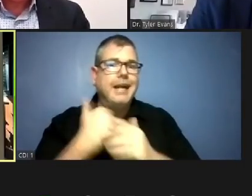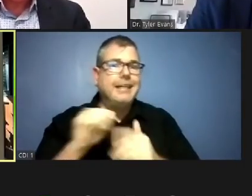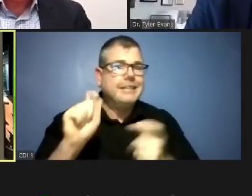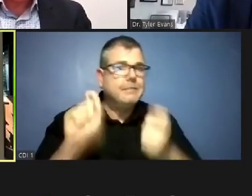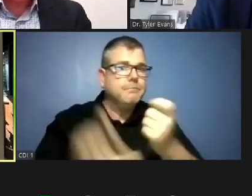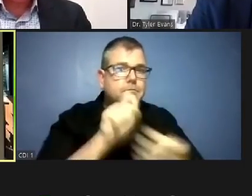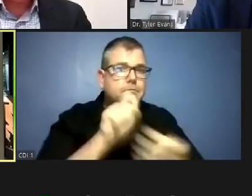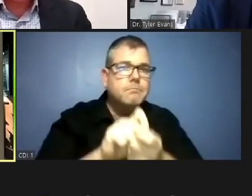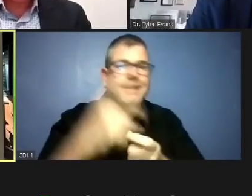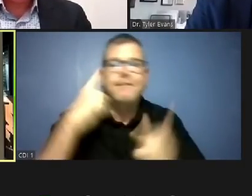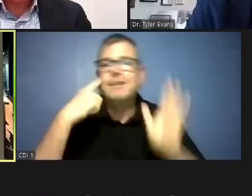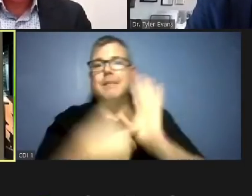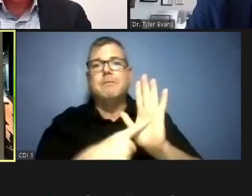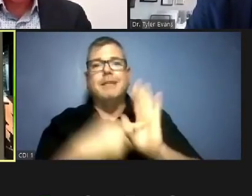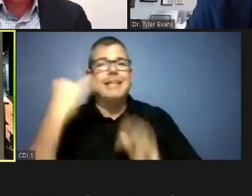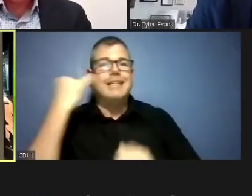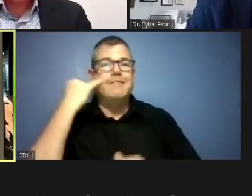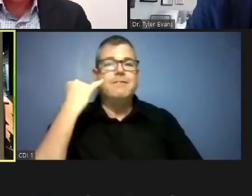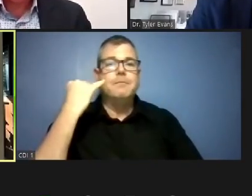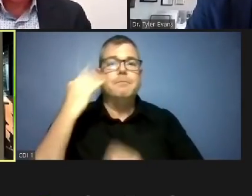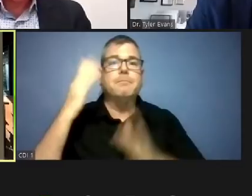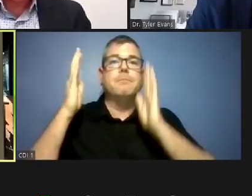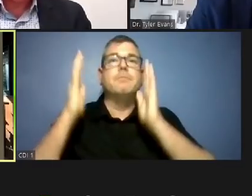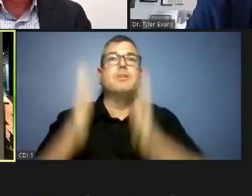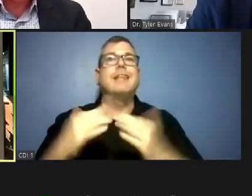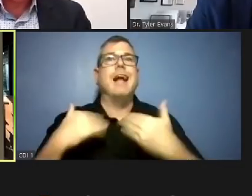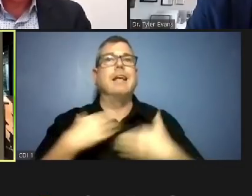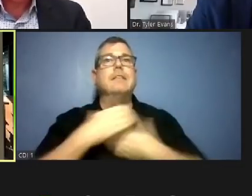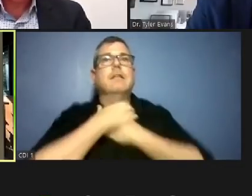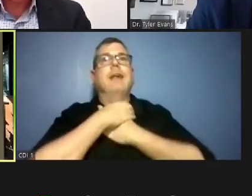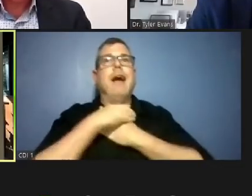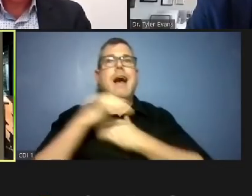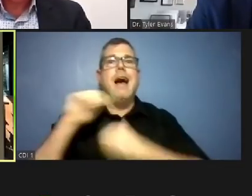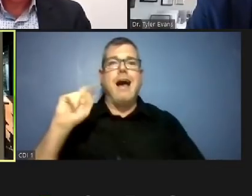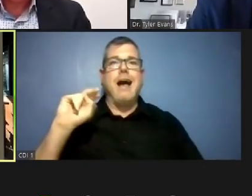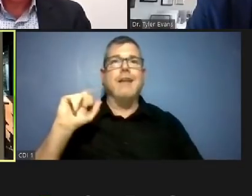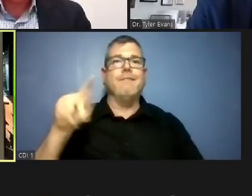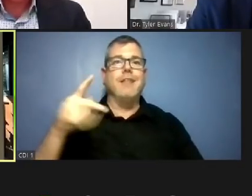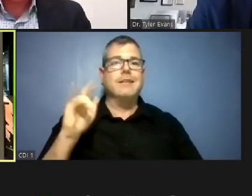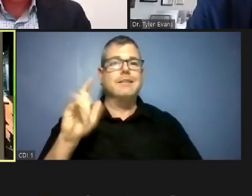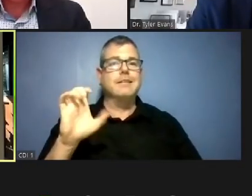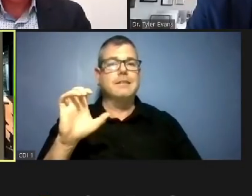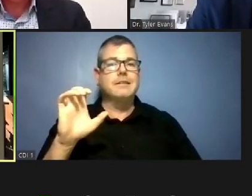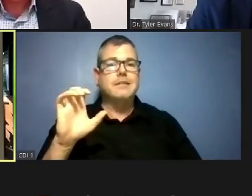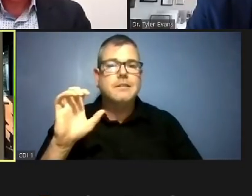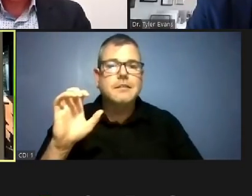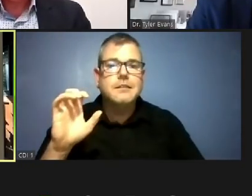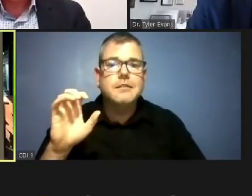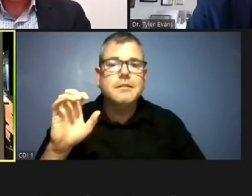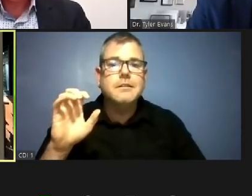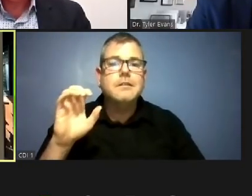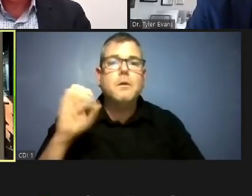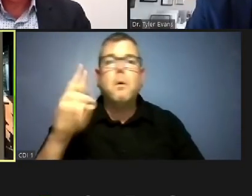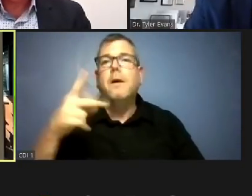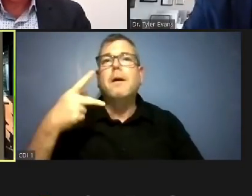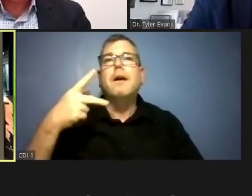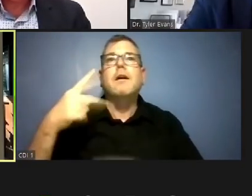from penicillin specifically. In those situations, should they be concerned about getting the vaccine?